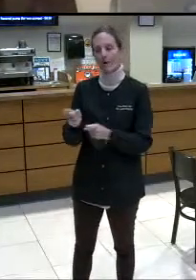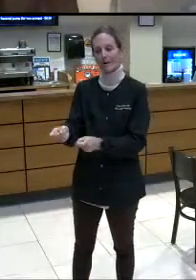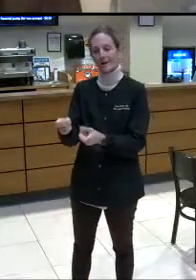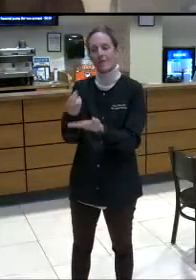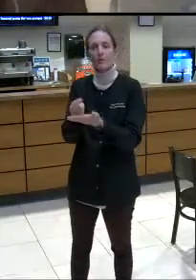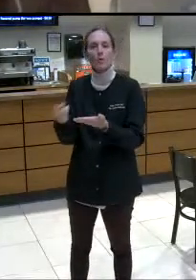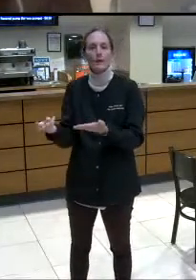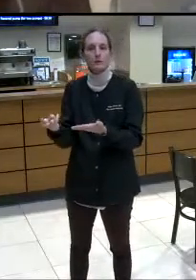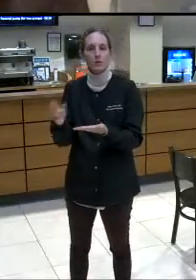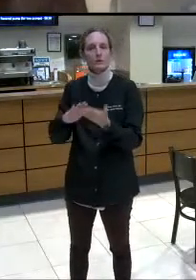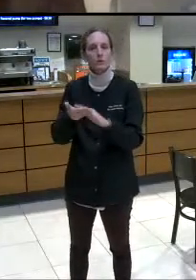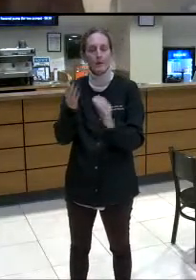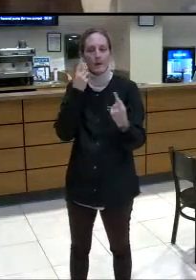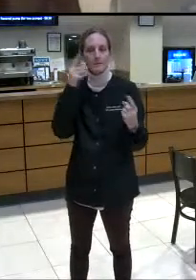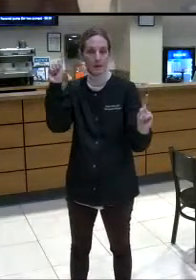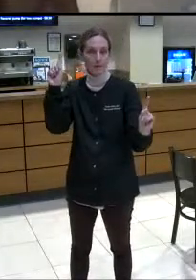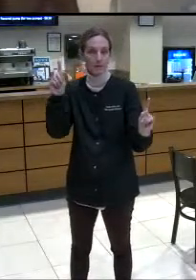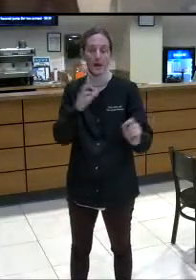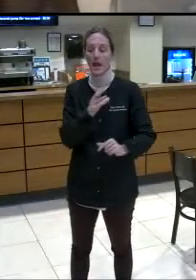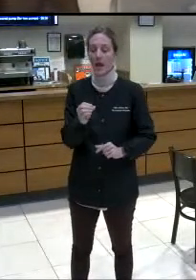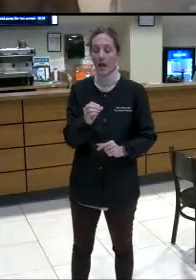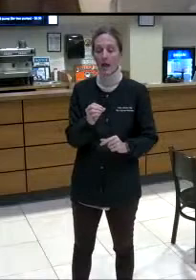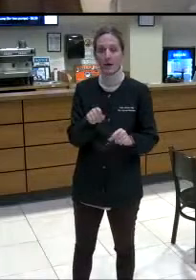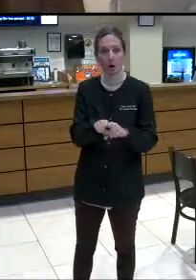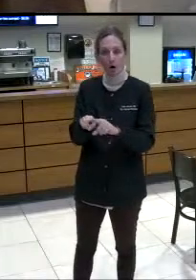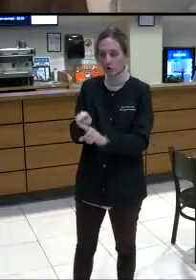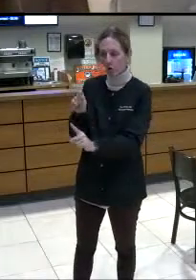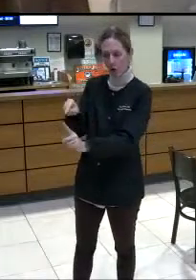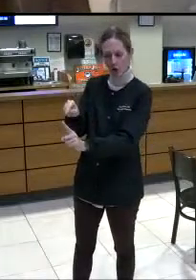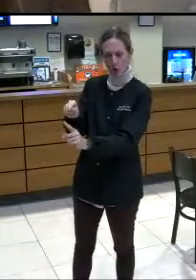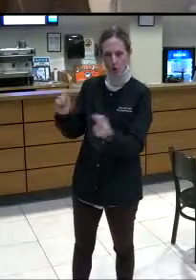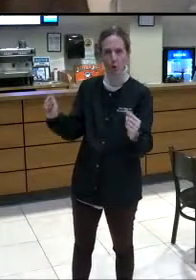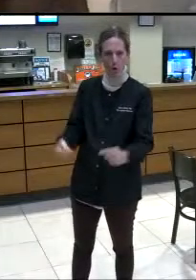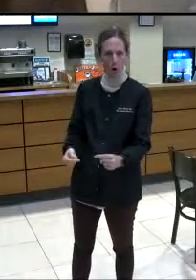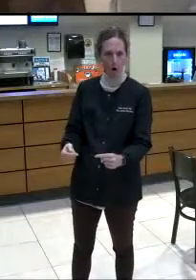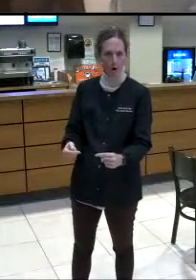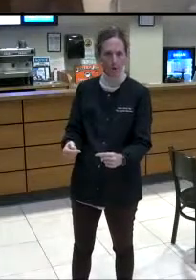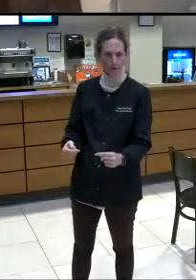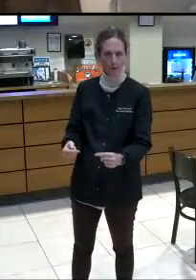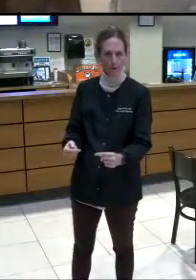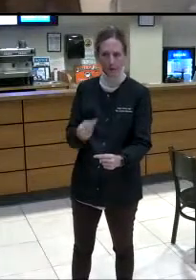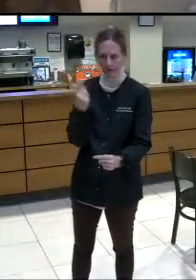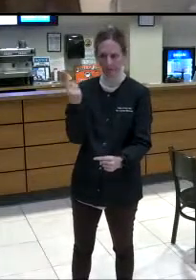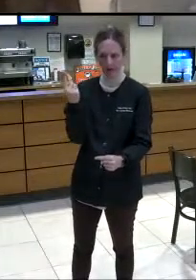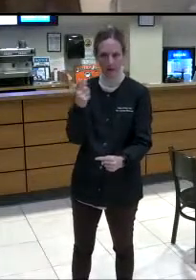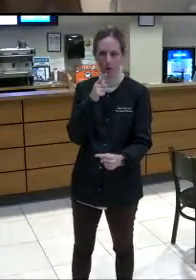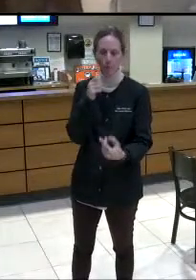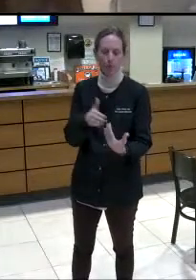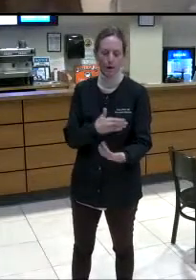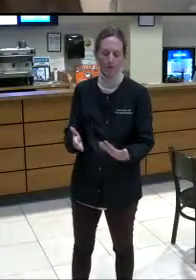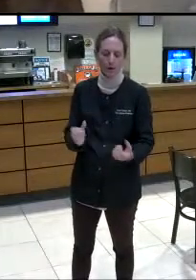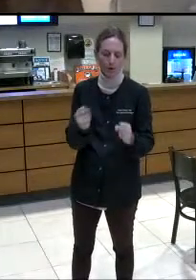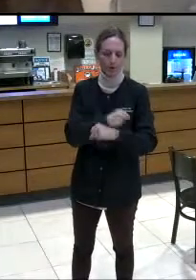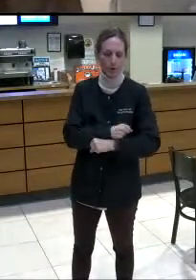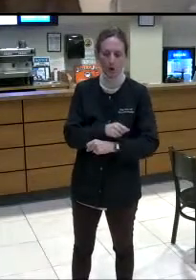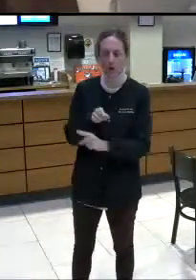successful. In addition to that, not only did you harm whoever it was you was fighting, you harmed the district. Like